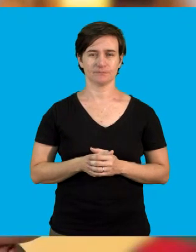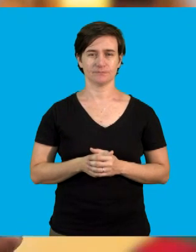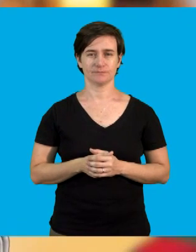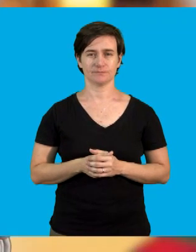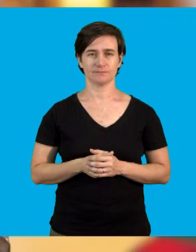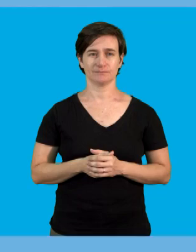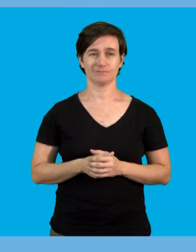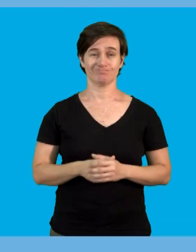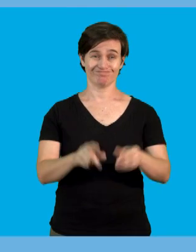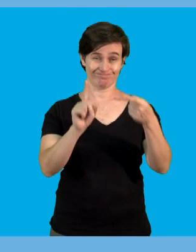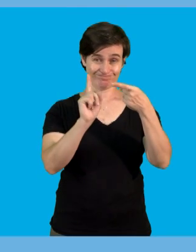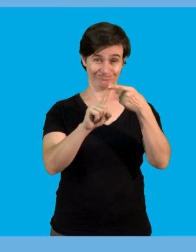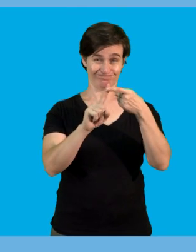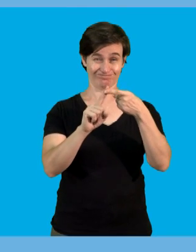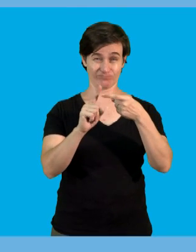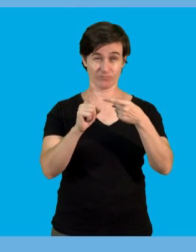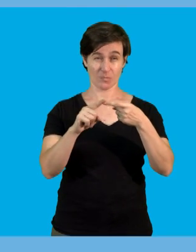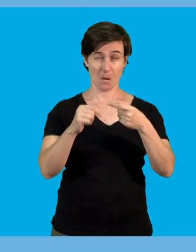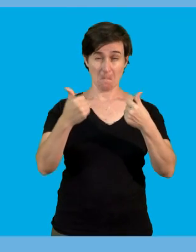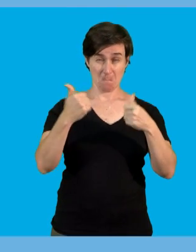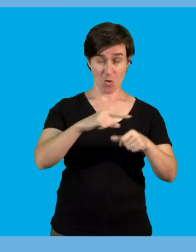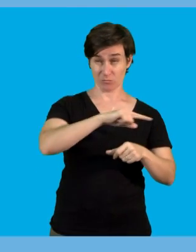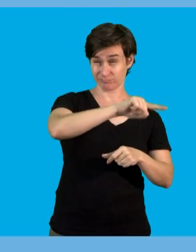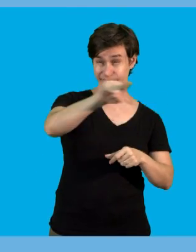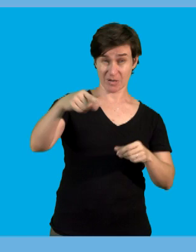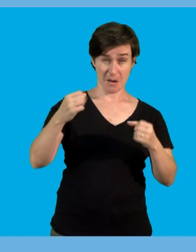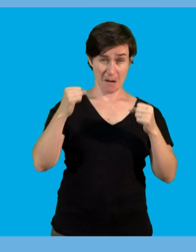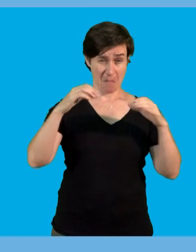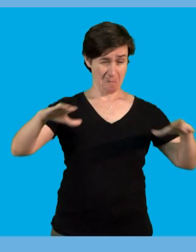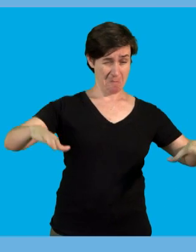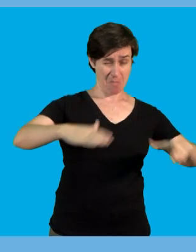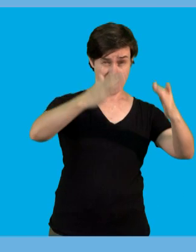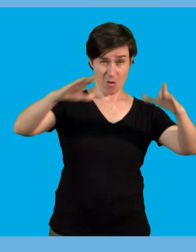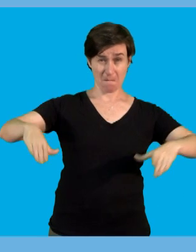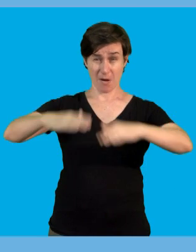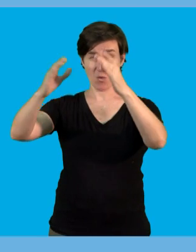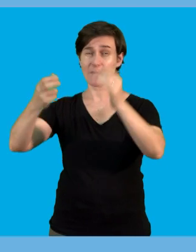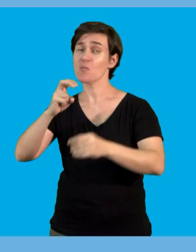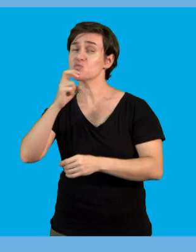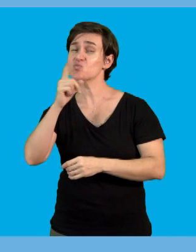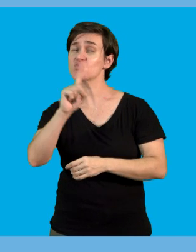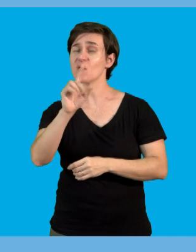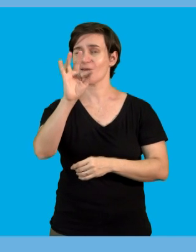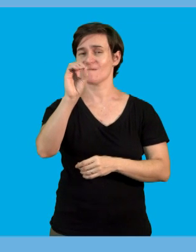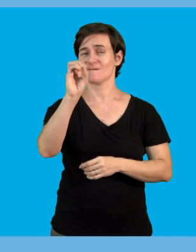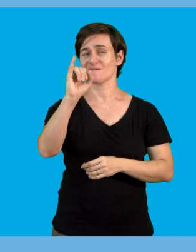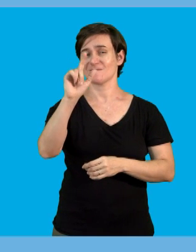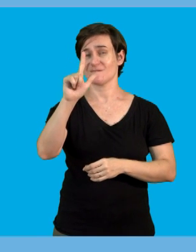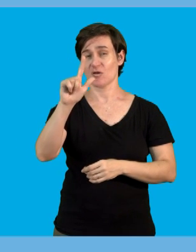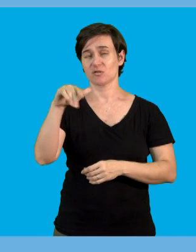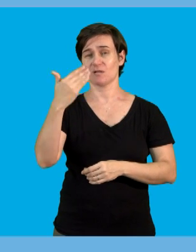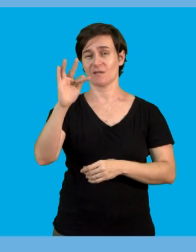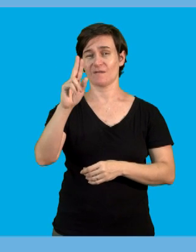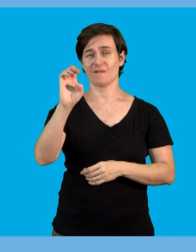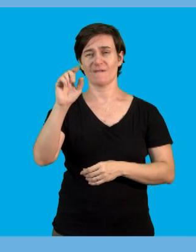thinking about this lesson. Number one, most power stations in South Africa use fuel or fossil fuels such